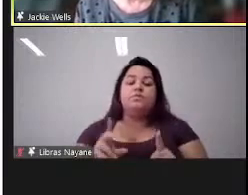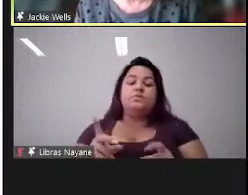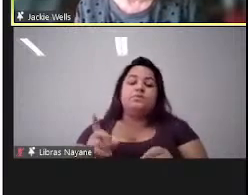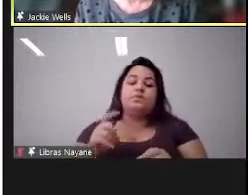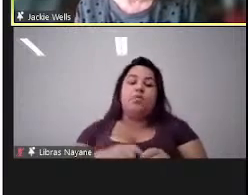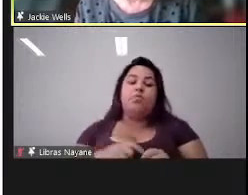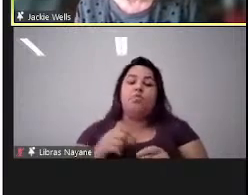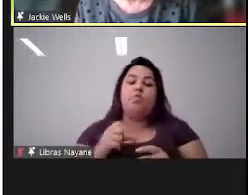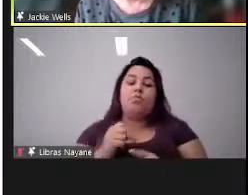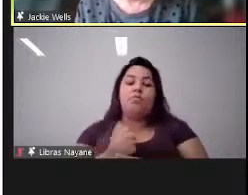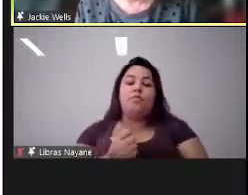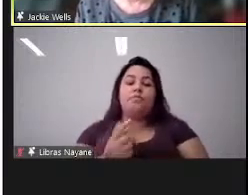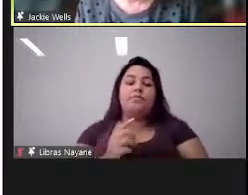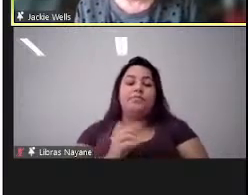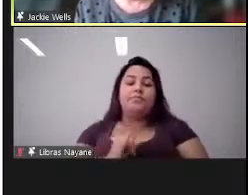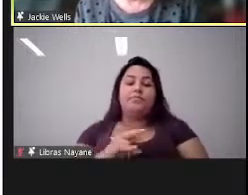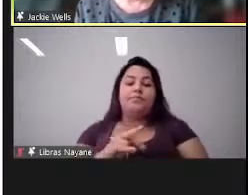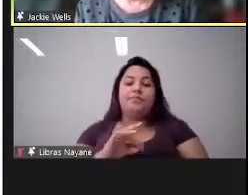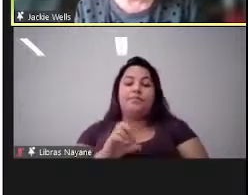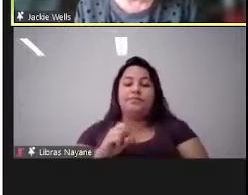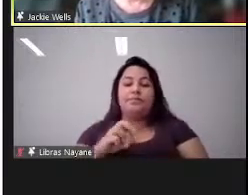that all of them were tax-free until